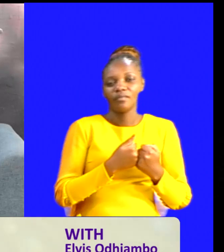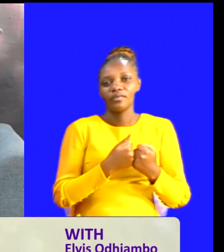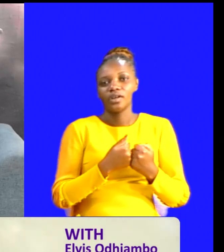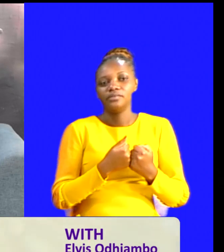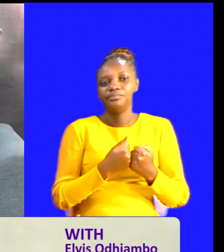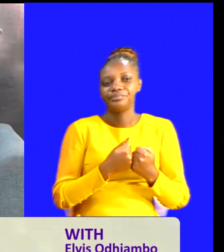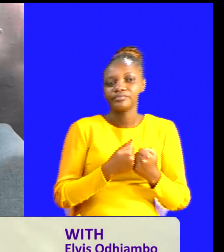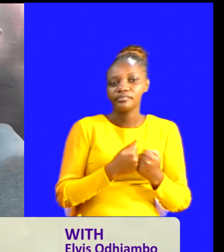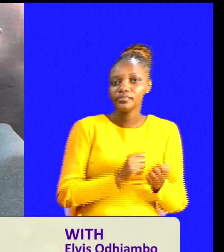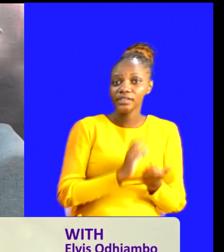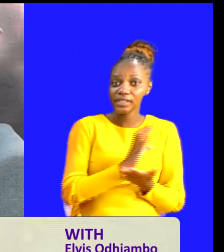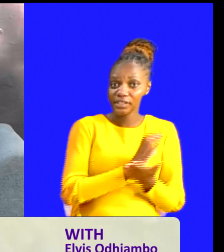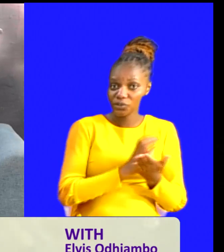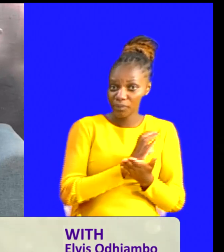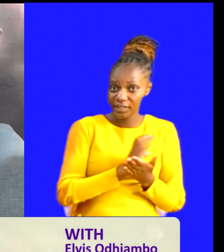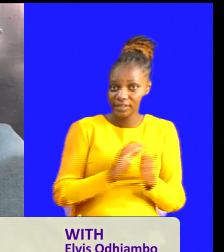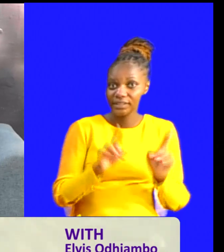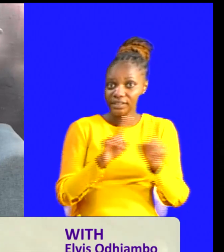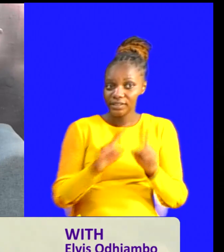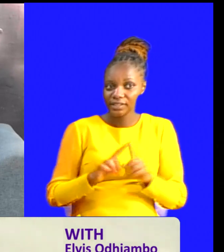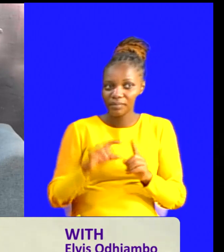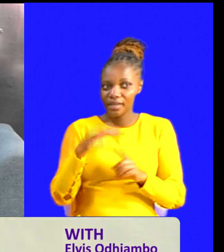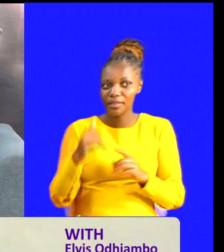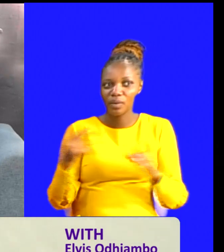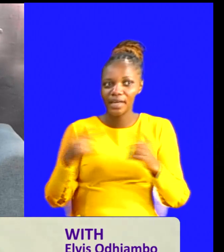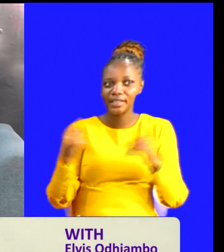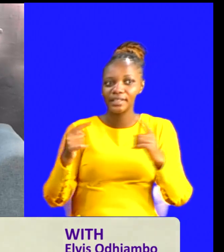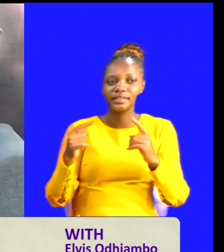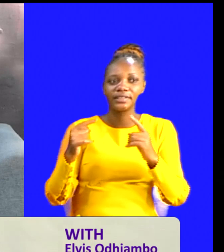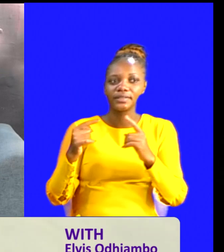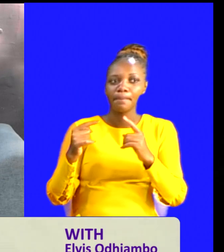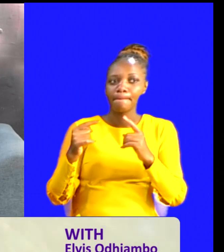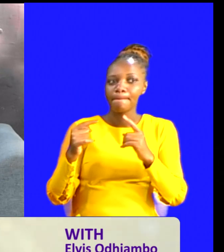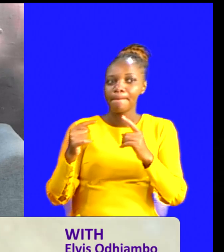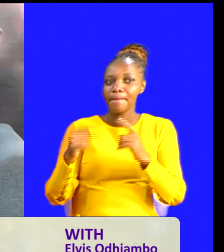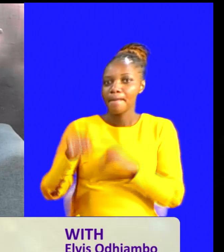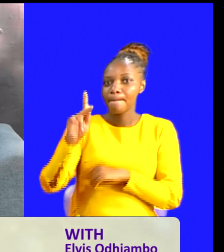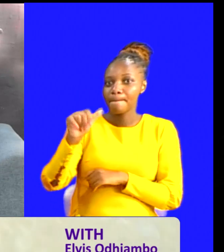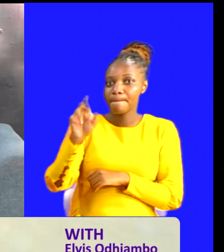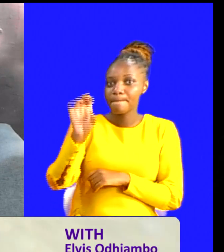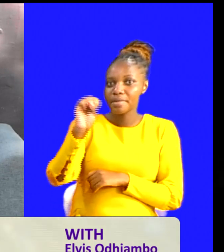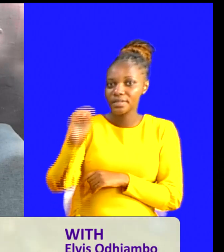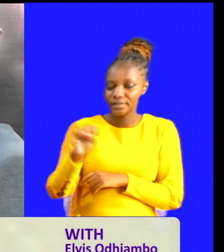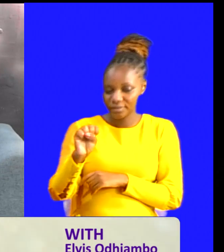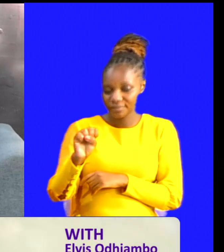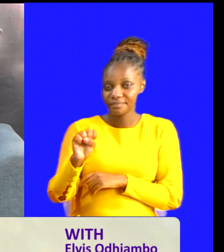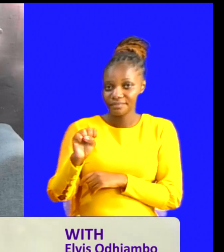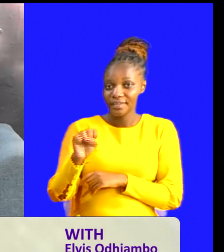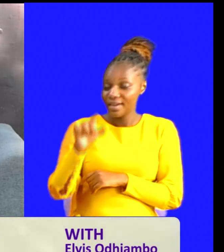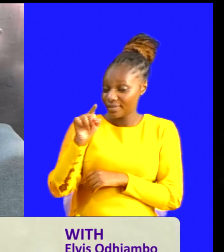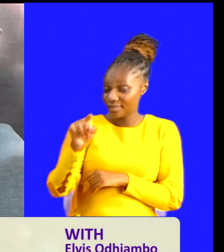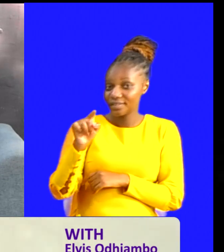they have they are playing against Palace once again this weekend. So Crystal Palace is a tough team,